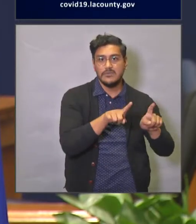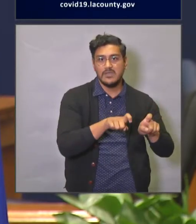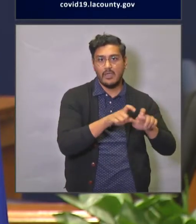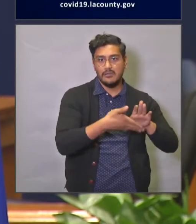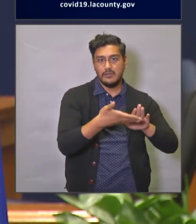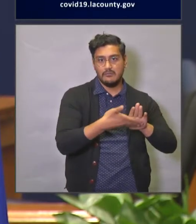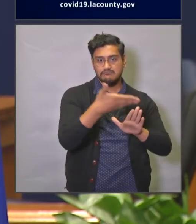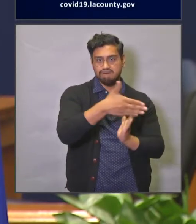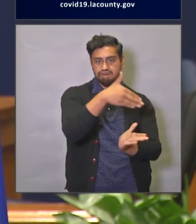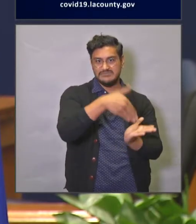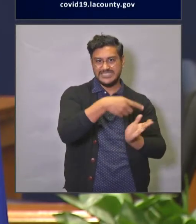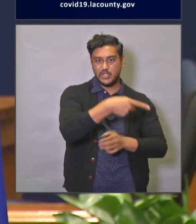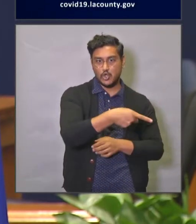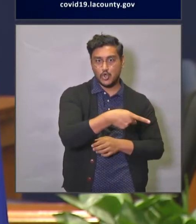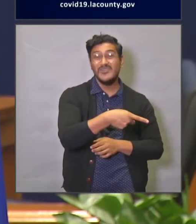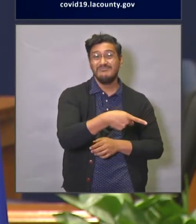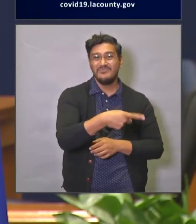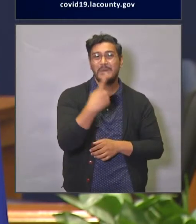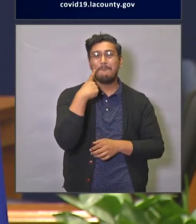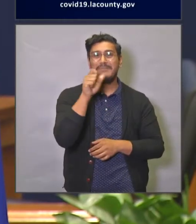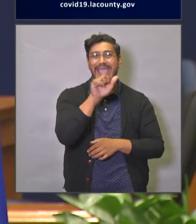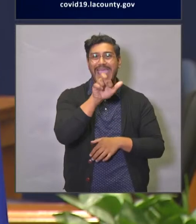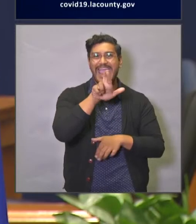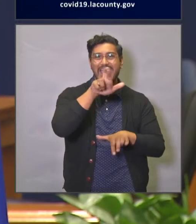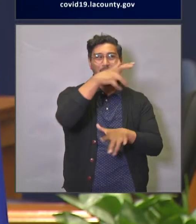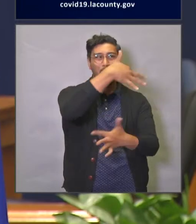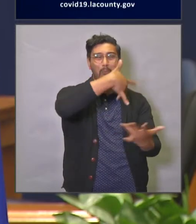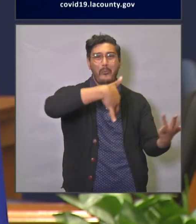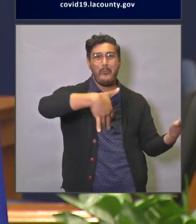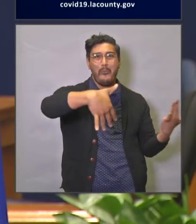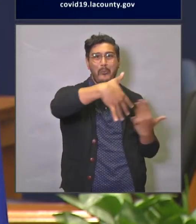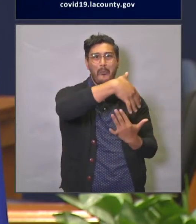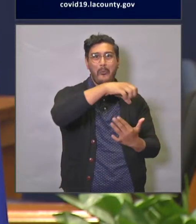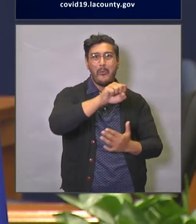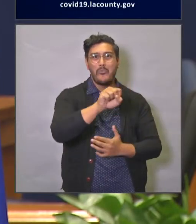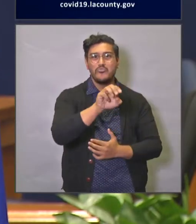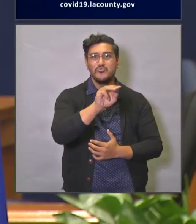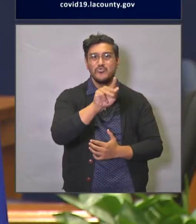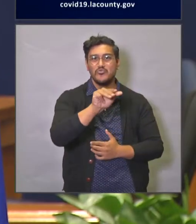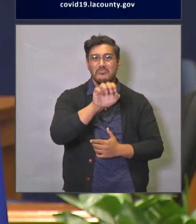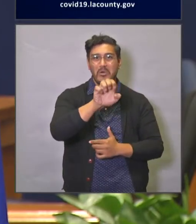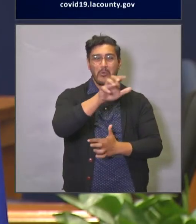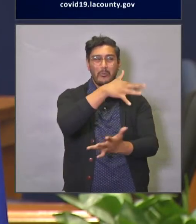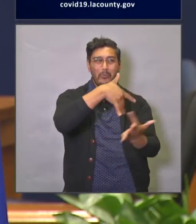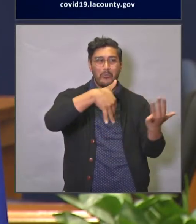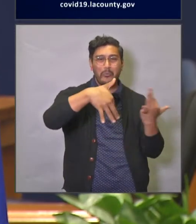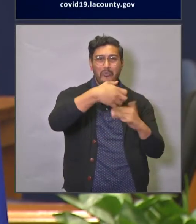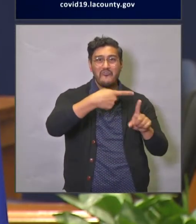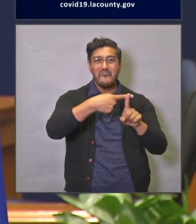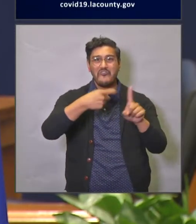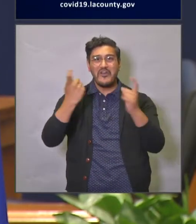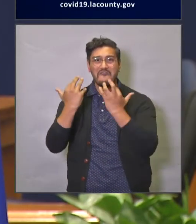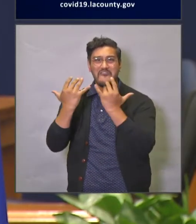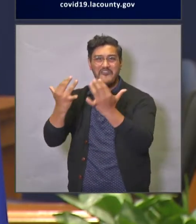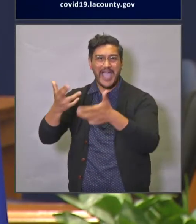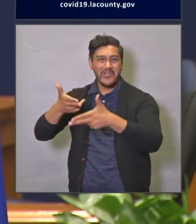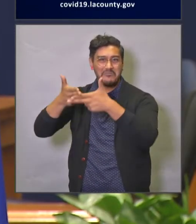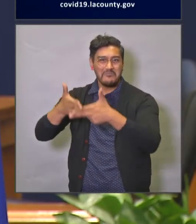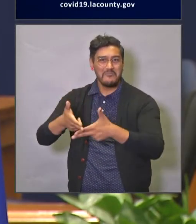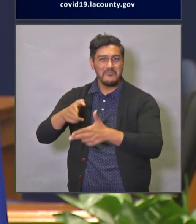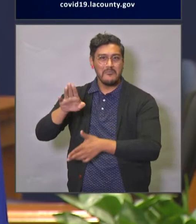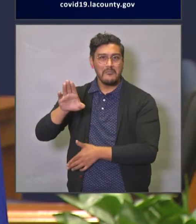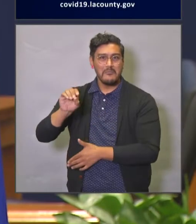health concerns related to unhealthy air quality in smoke-impacted regions from the Bobcat and other local